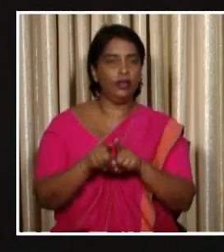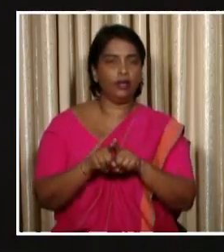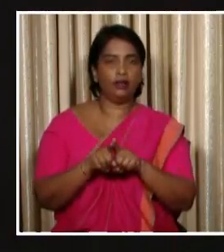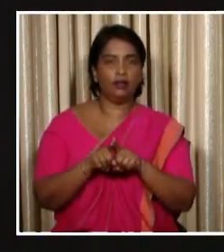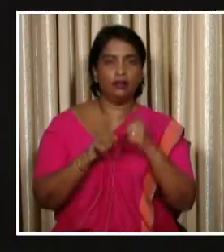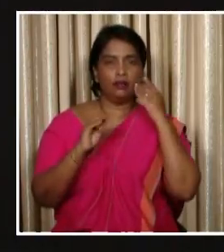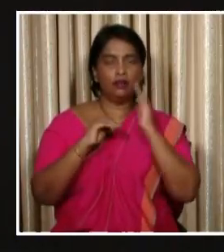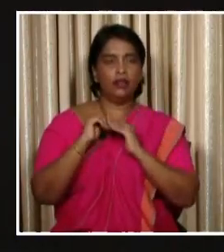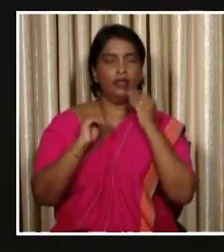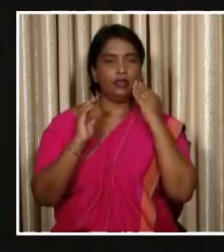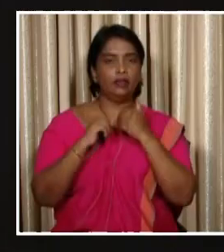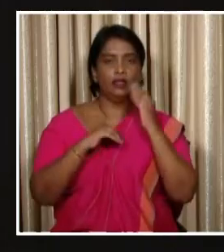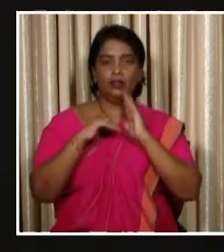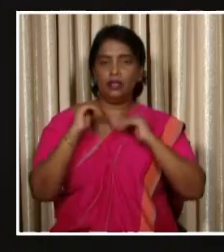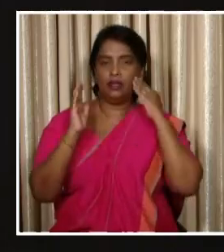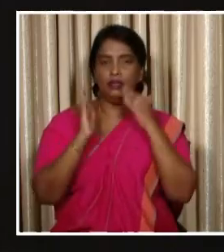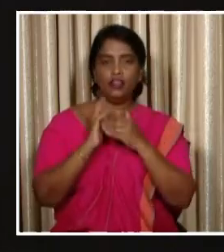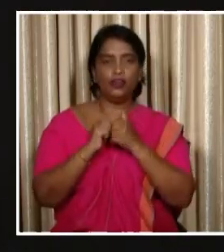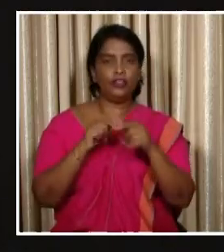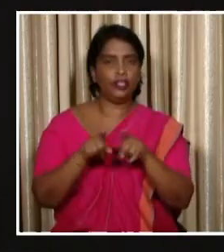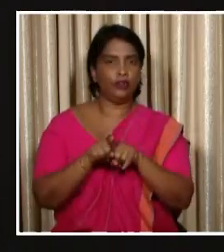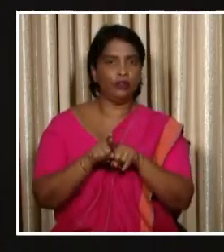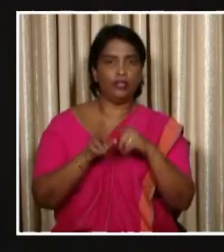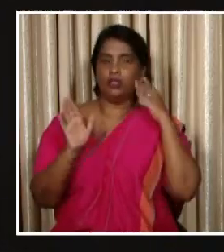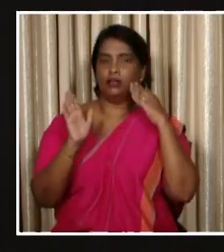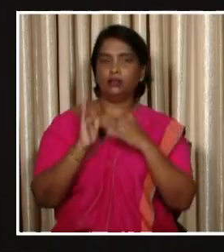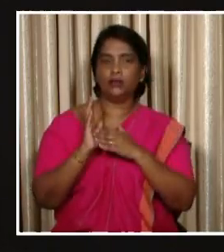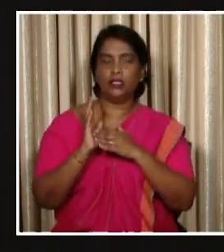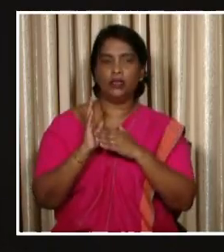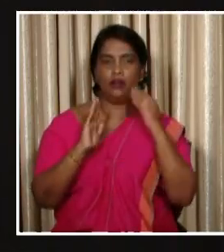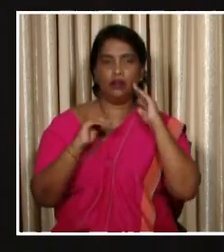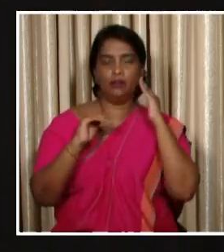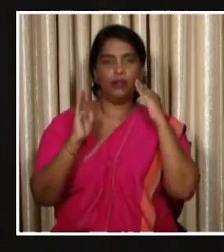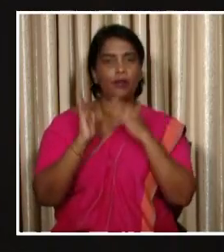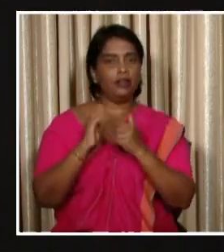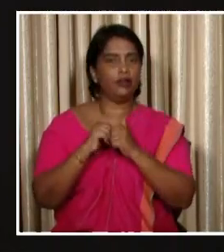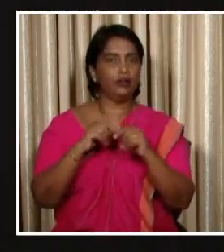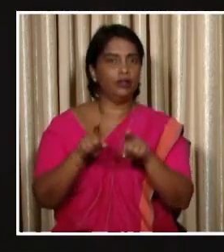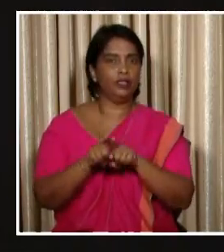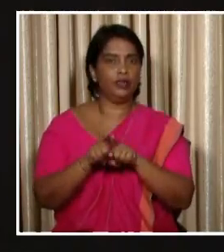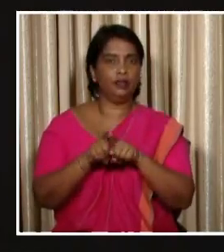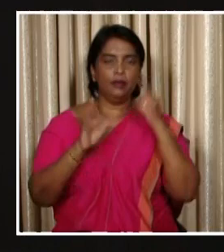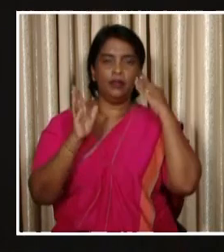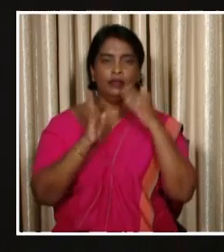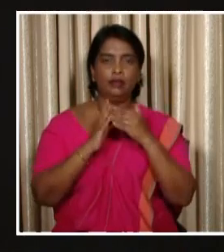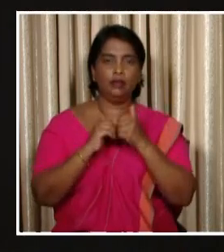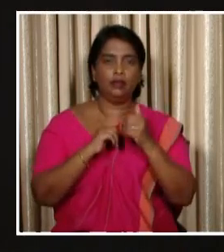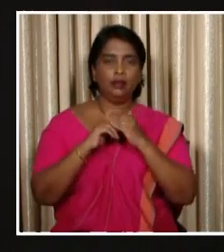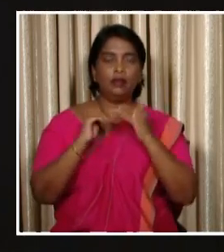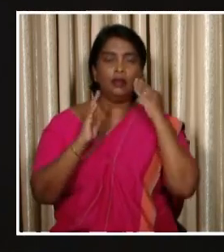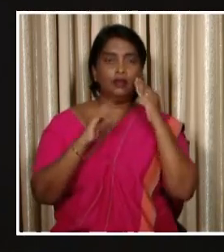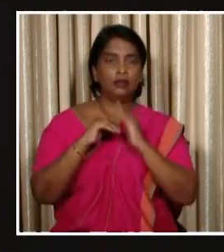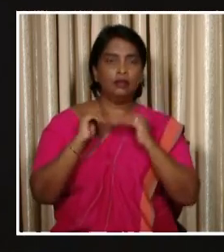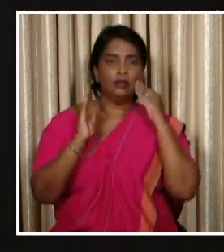countries, and the profits that we generate, we want to support those engagements to local businesses to go out of Sri